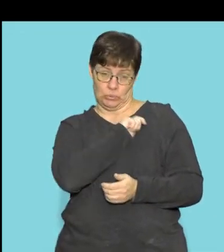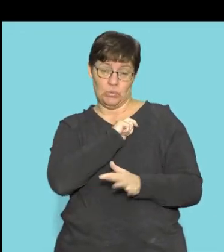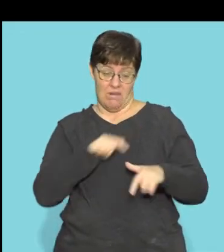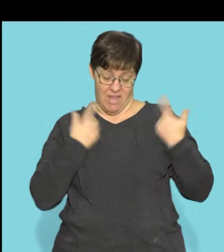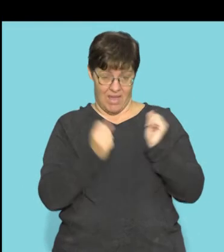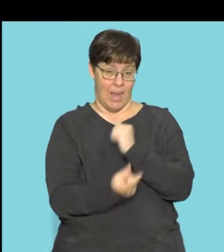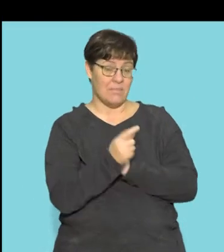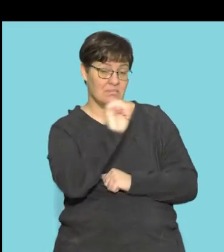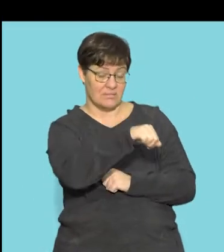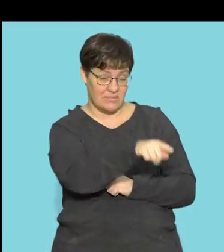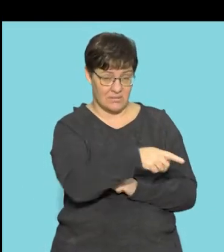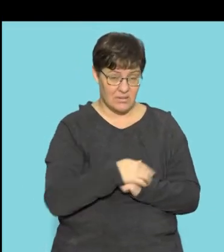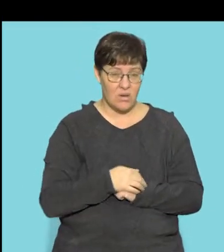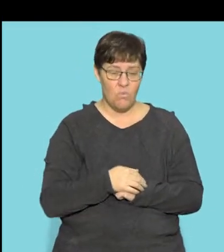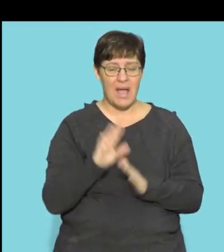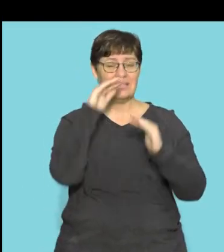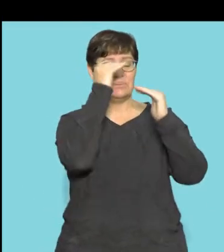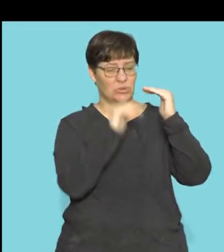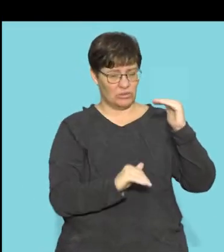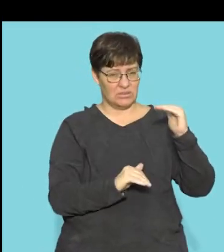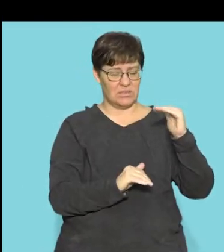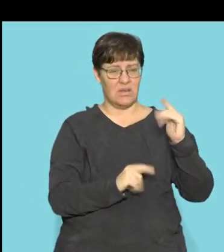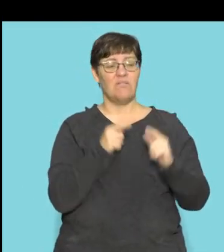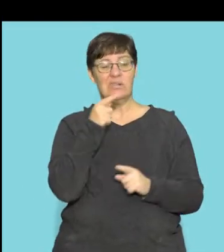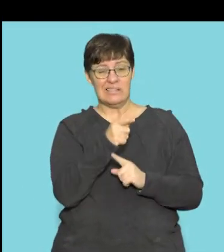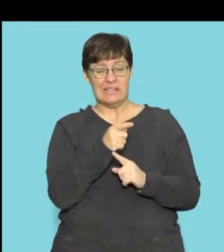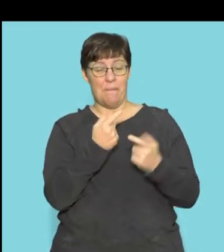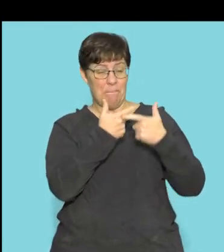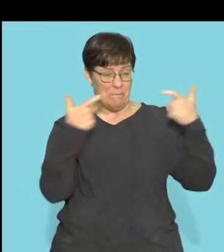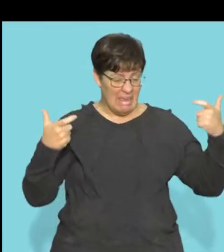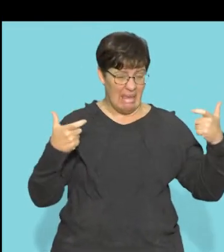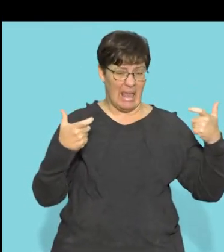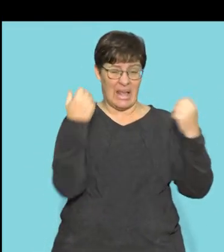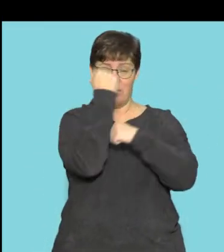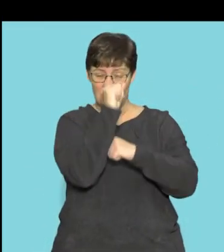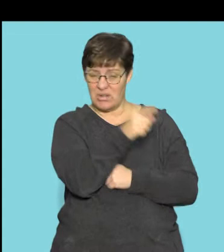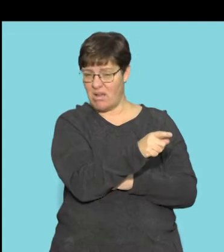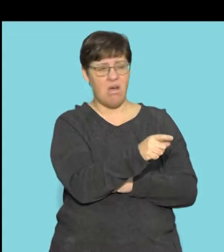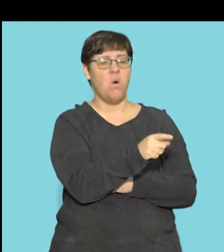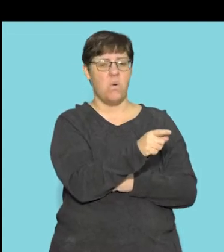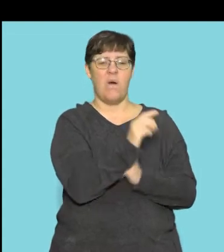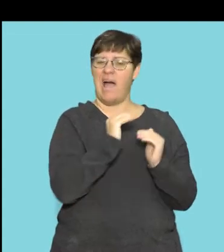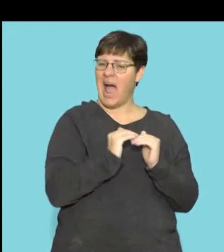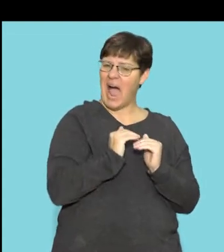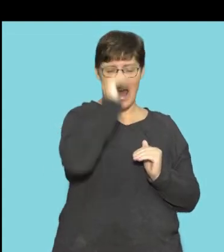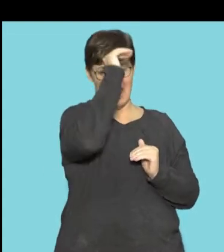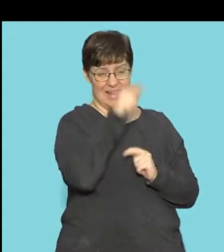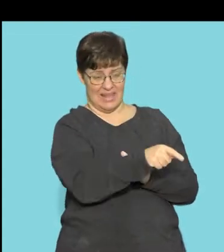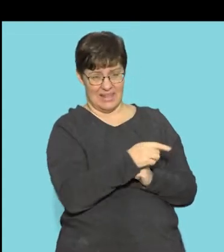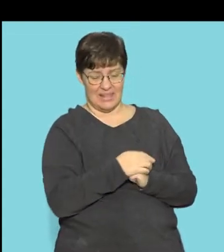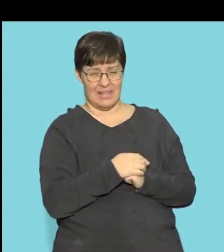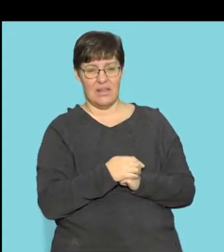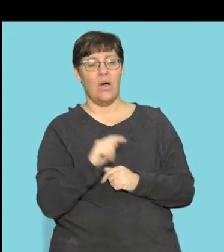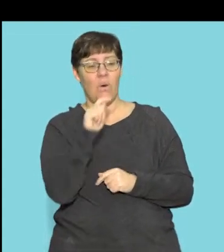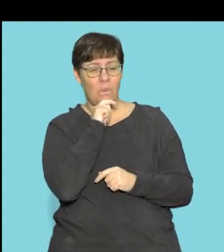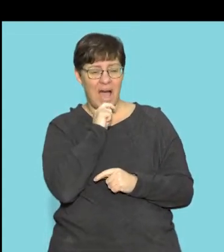happens in real life, by the way, because the rate of depreciation, especially for these big machineries, is very, very, very high